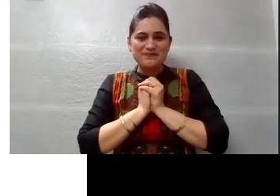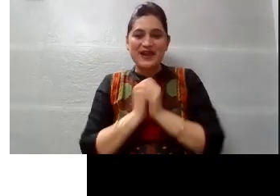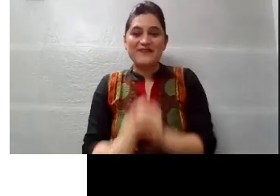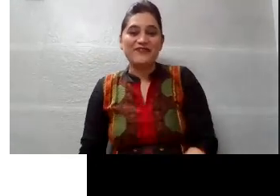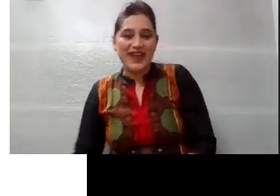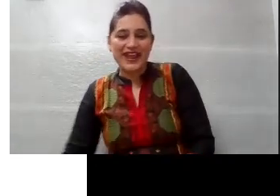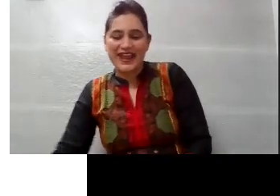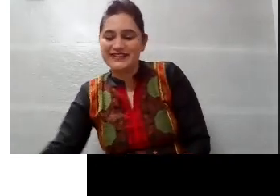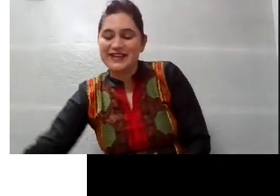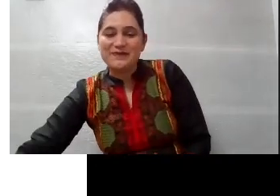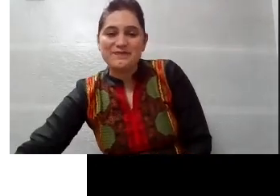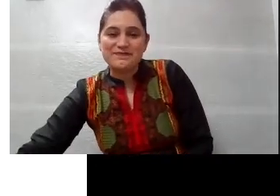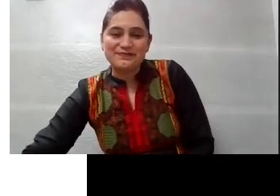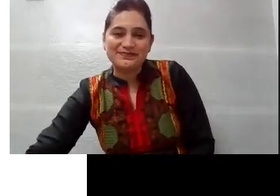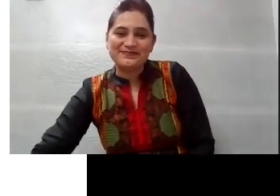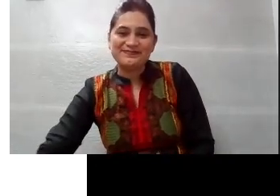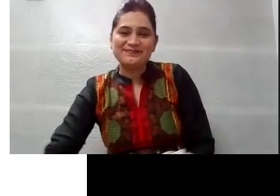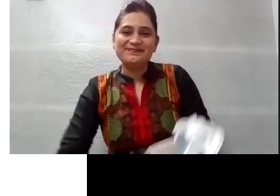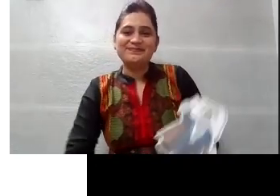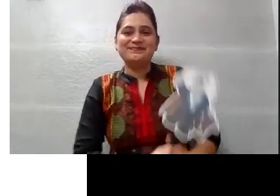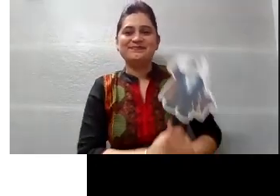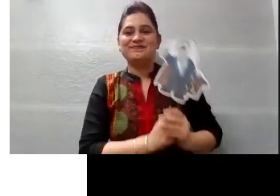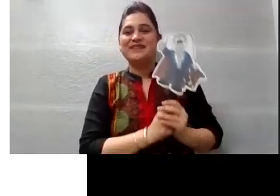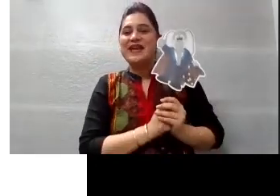come. Our friend, hmm,